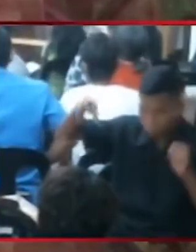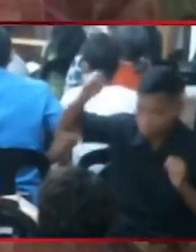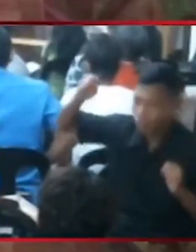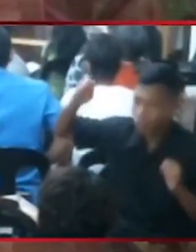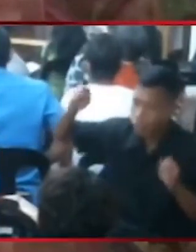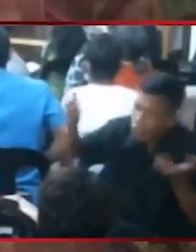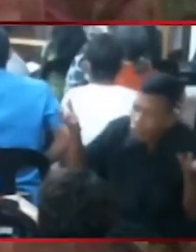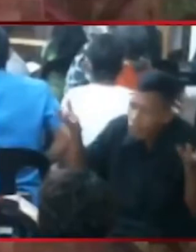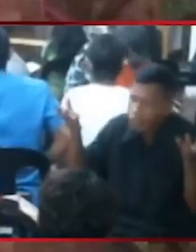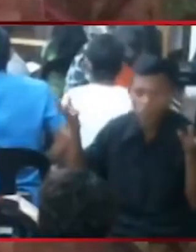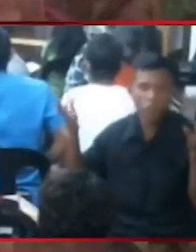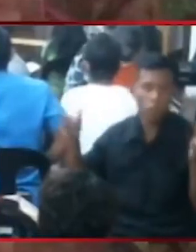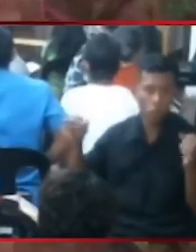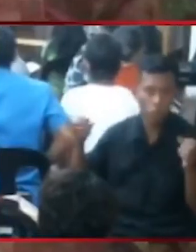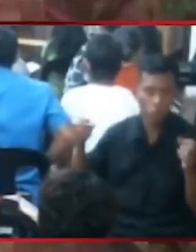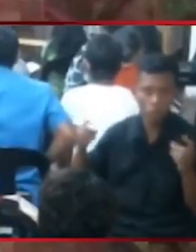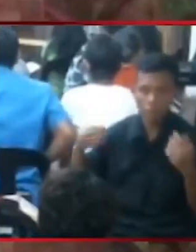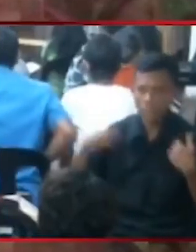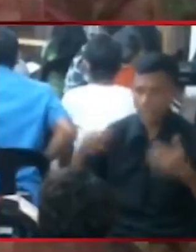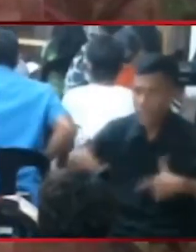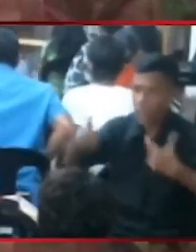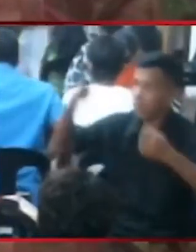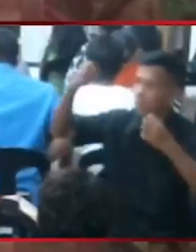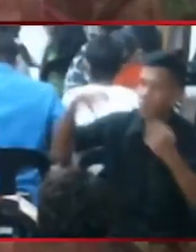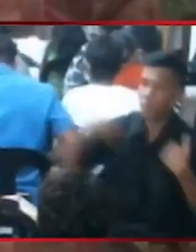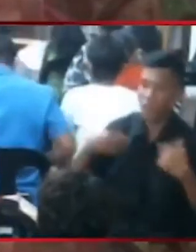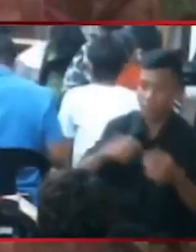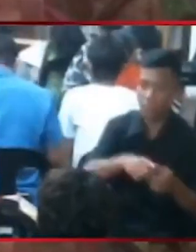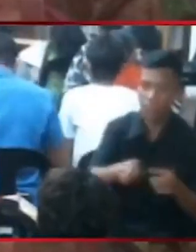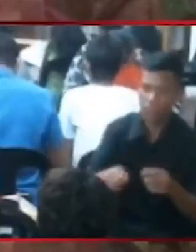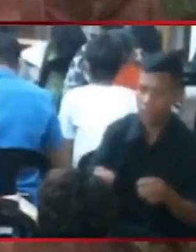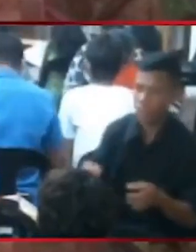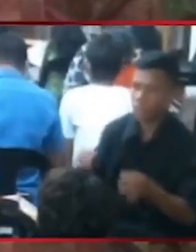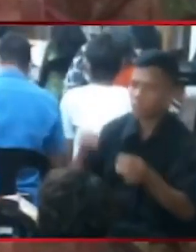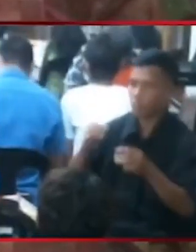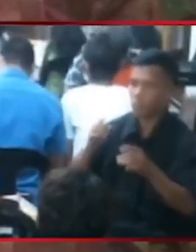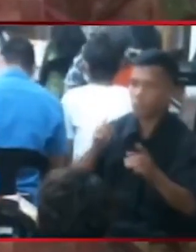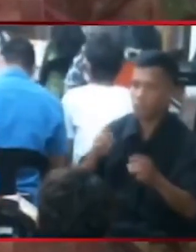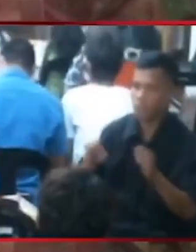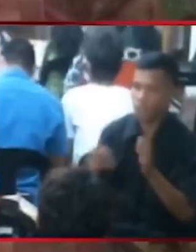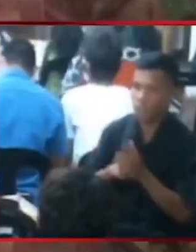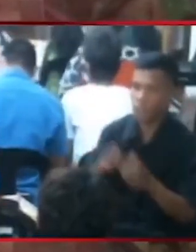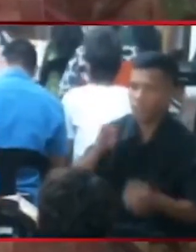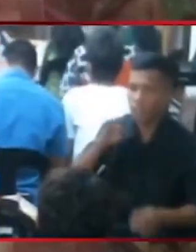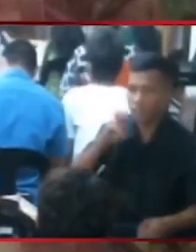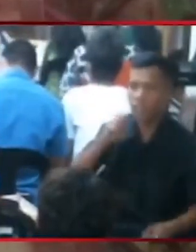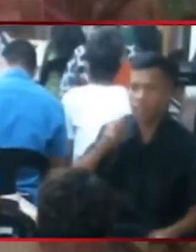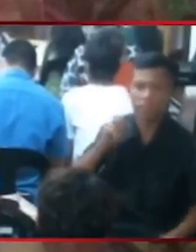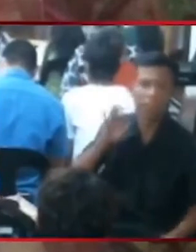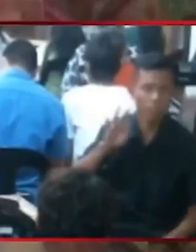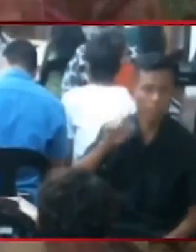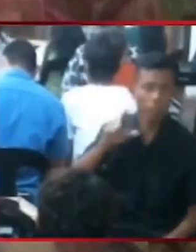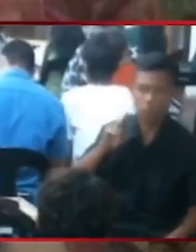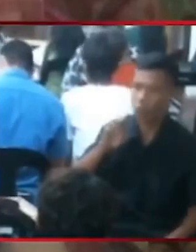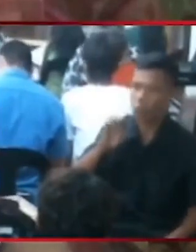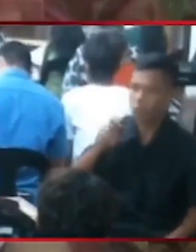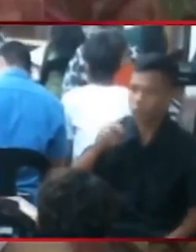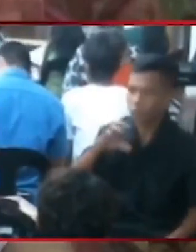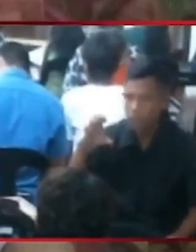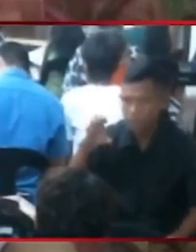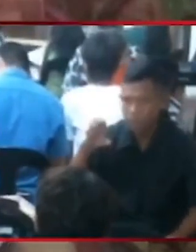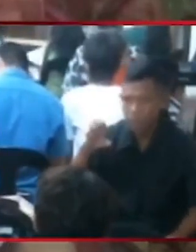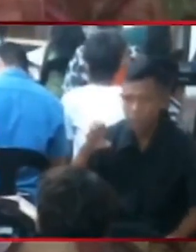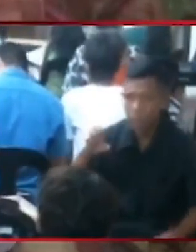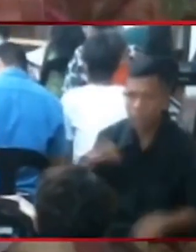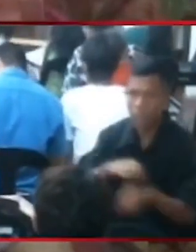I want you to turn for a quick moment. We'll get that in a moment. Verse 16 in chapter